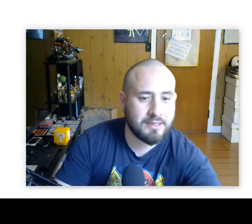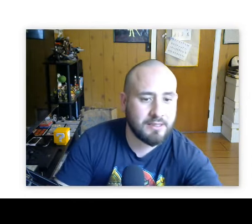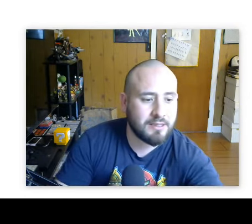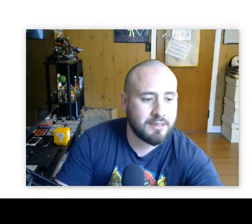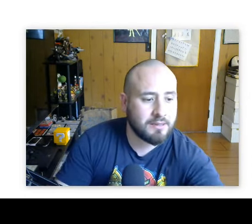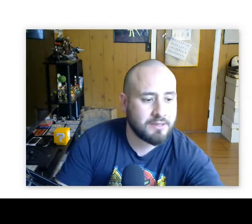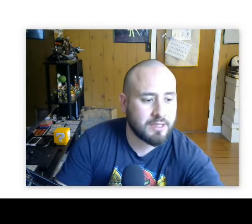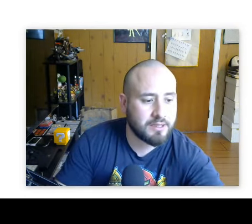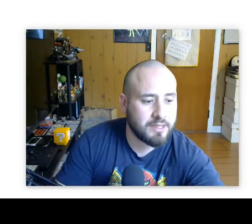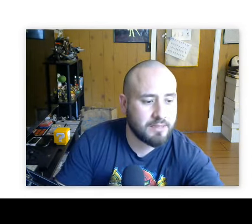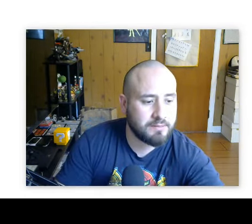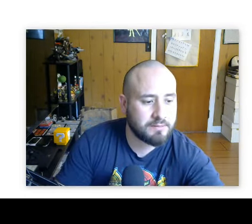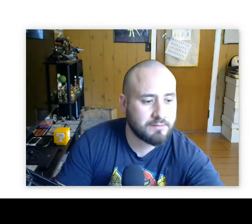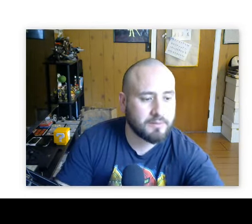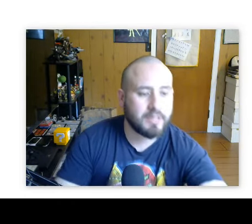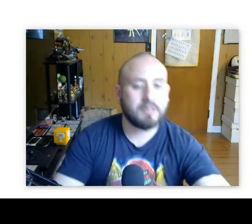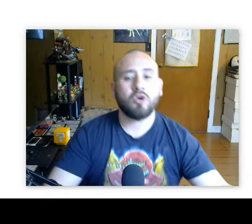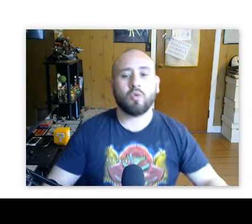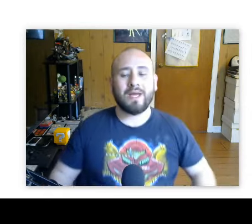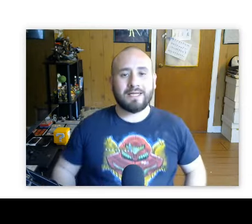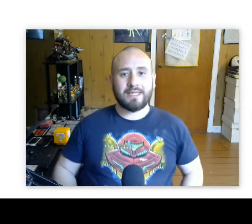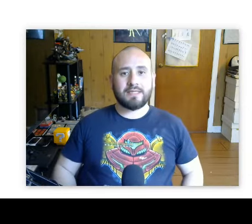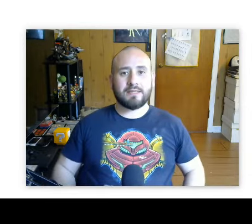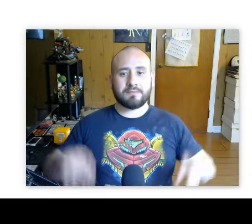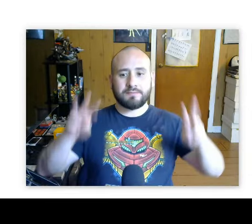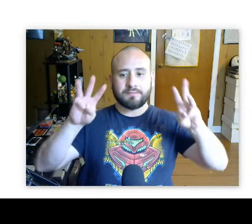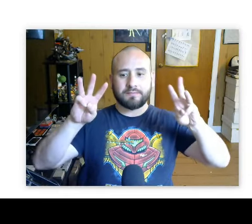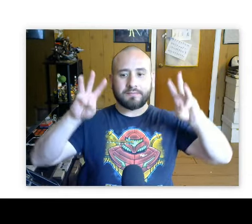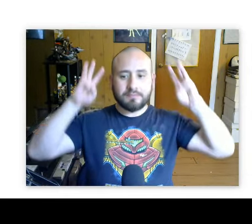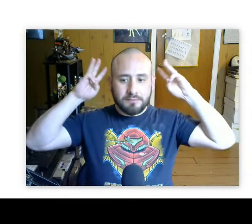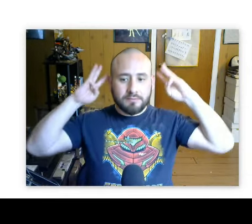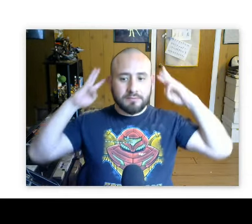this. Let's check our time. Okay. Wendy's.